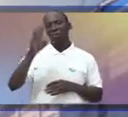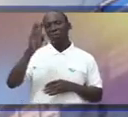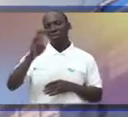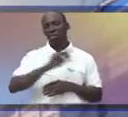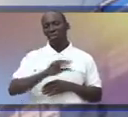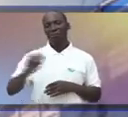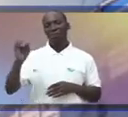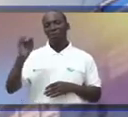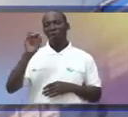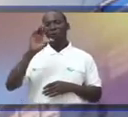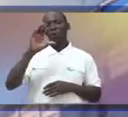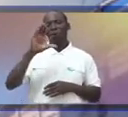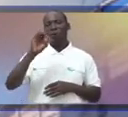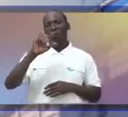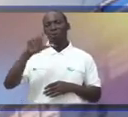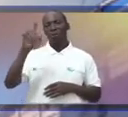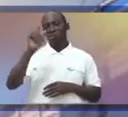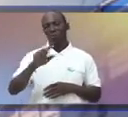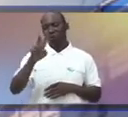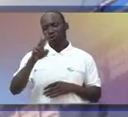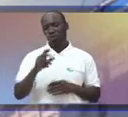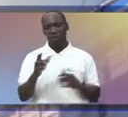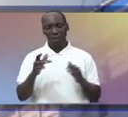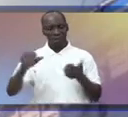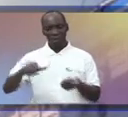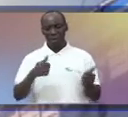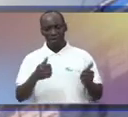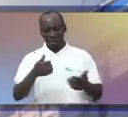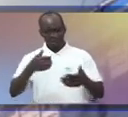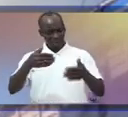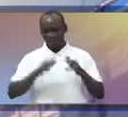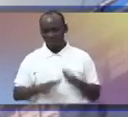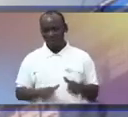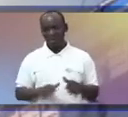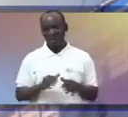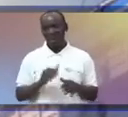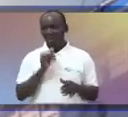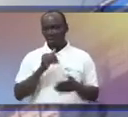UCA, and Fanny Bell 3 times, a